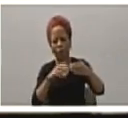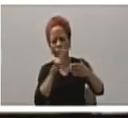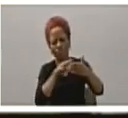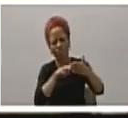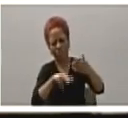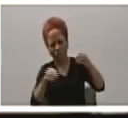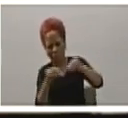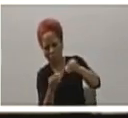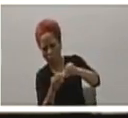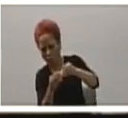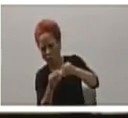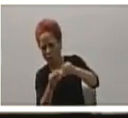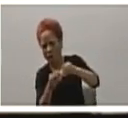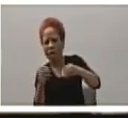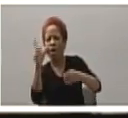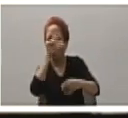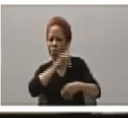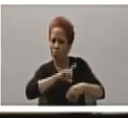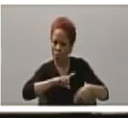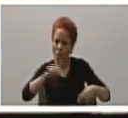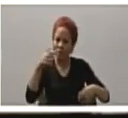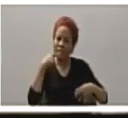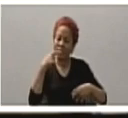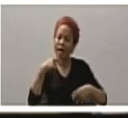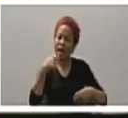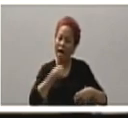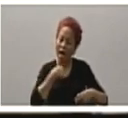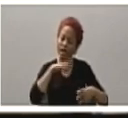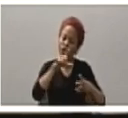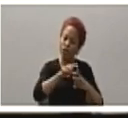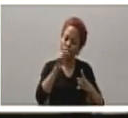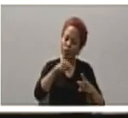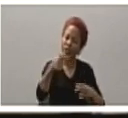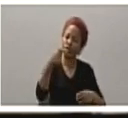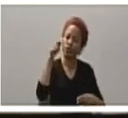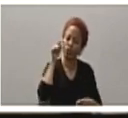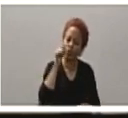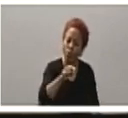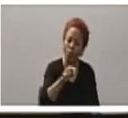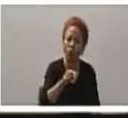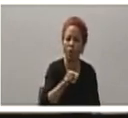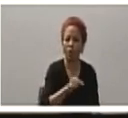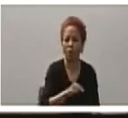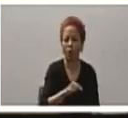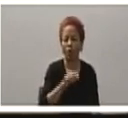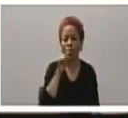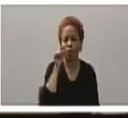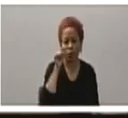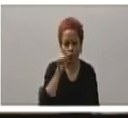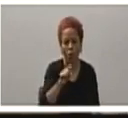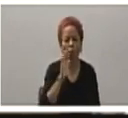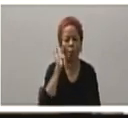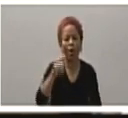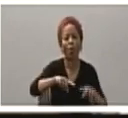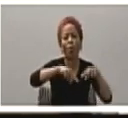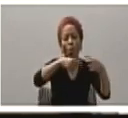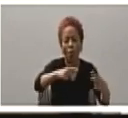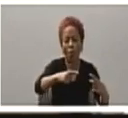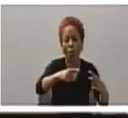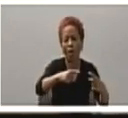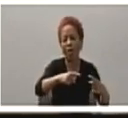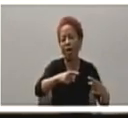and appointed you so that you might go and bear fruit, fruit that will remain.